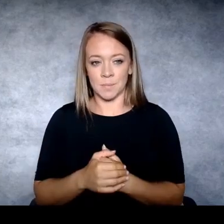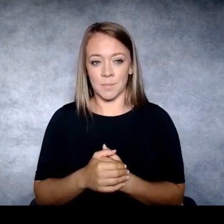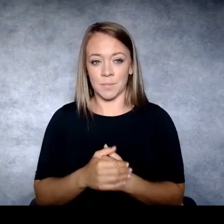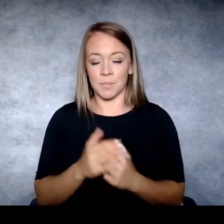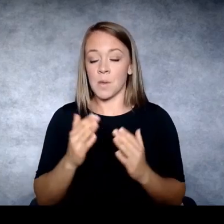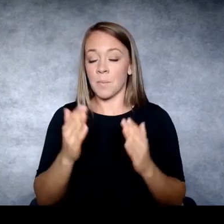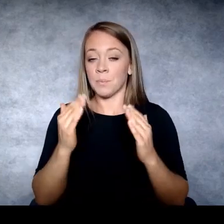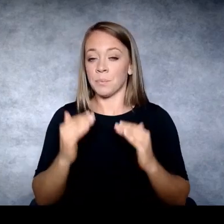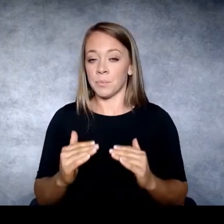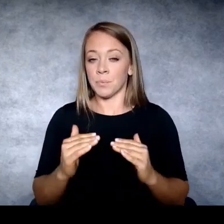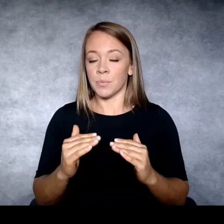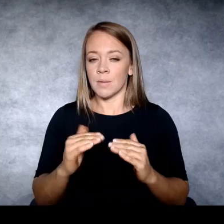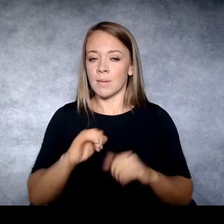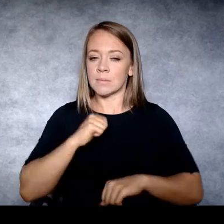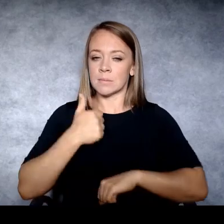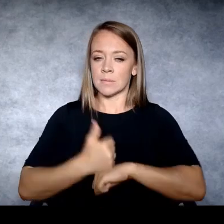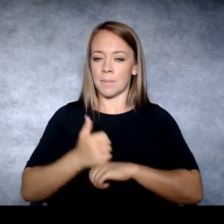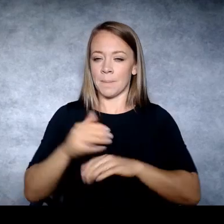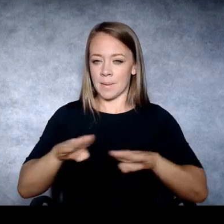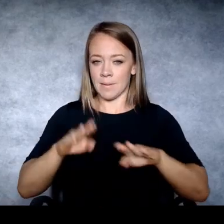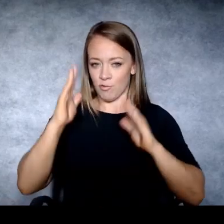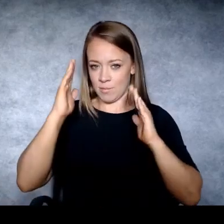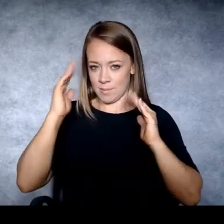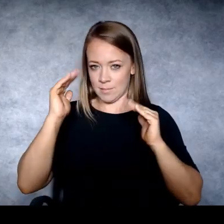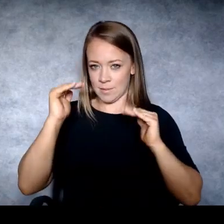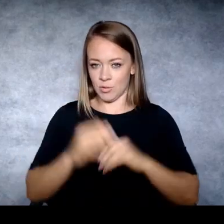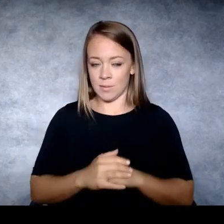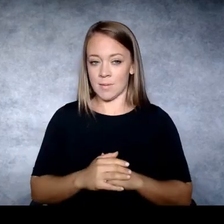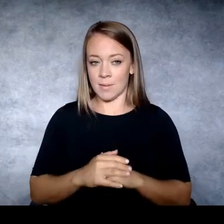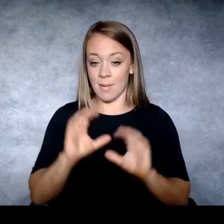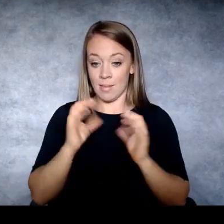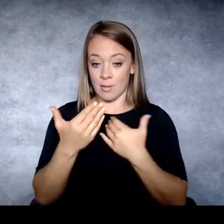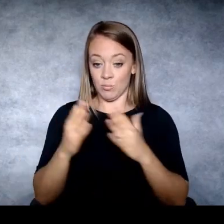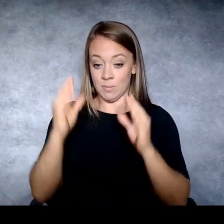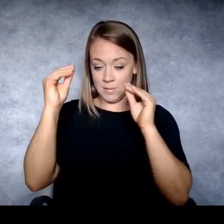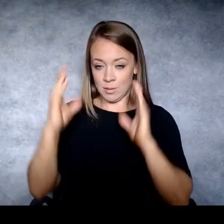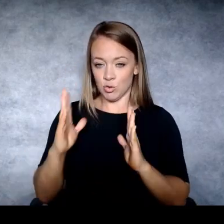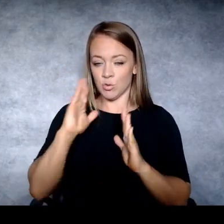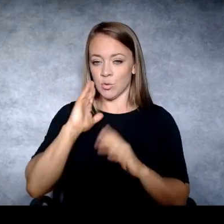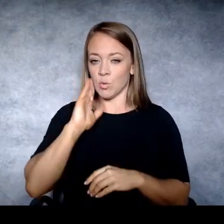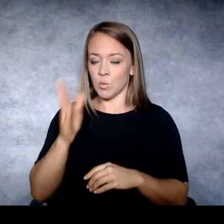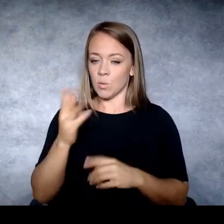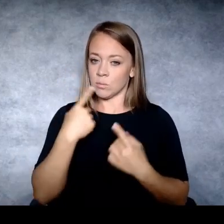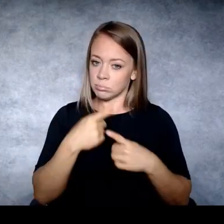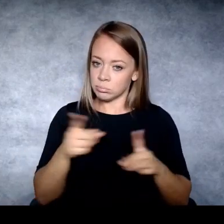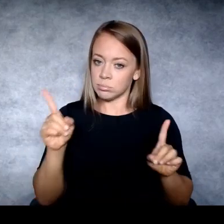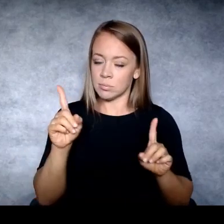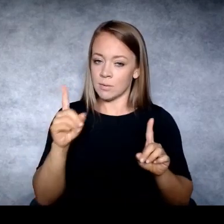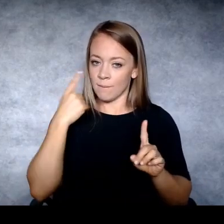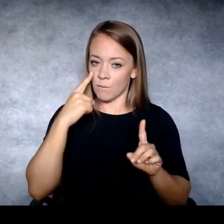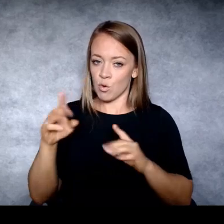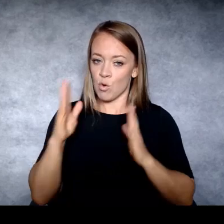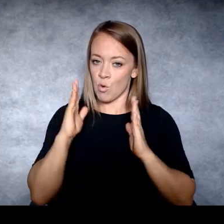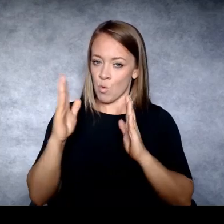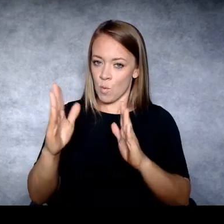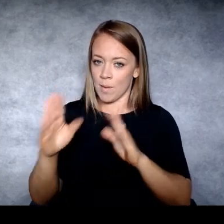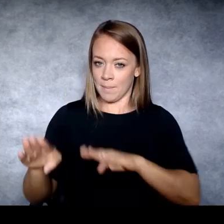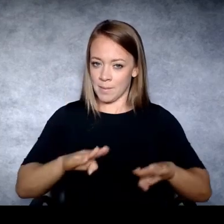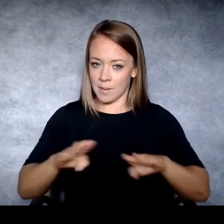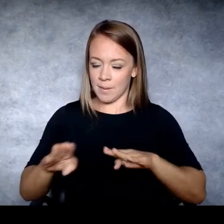Next, establish behavior expectations. The classroom teacher provides verbal reminders for hallway behavior and teaches them